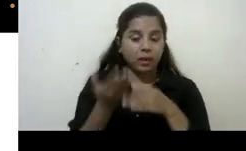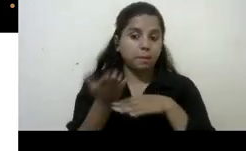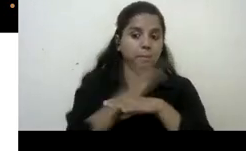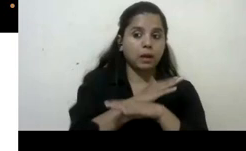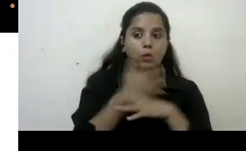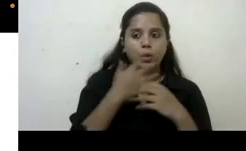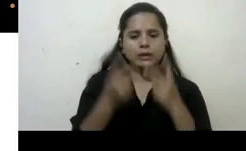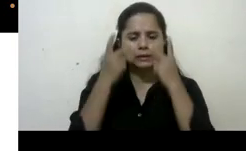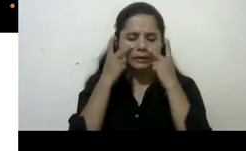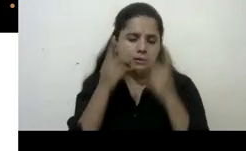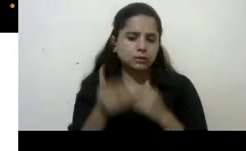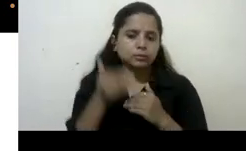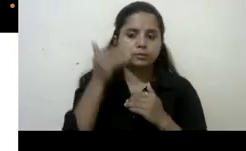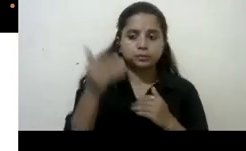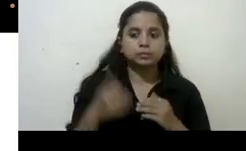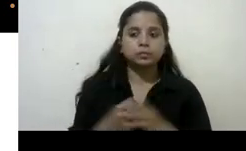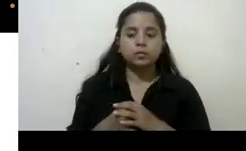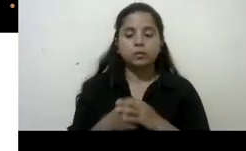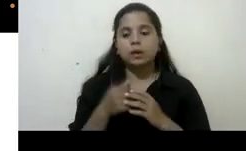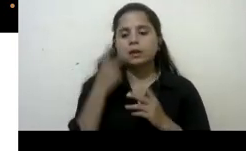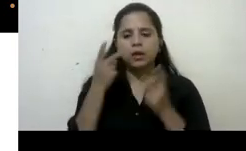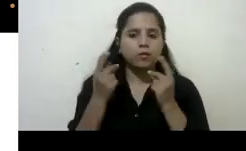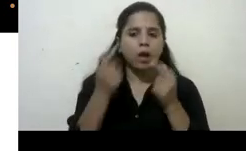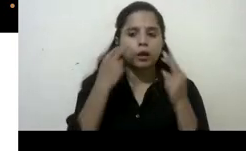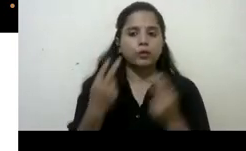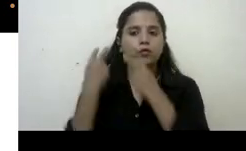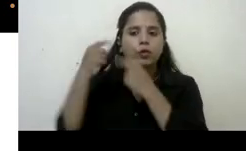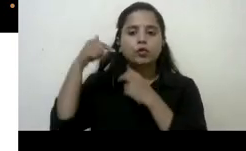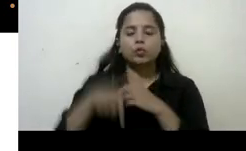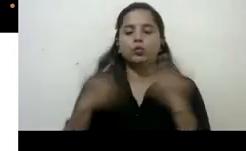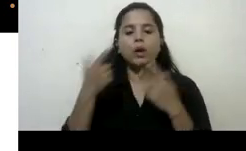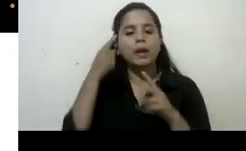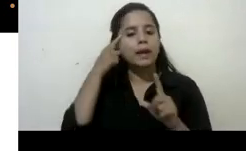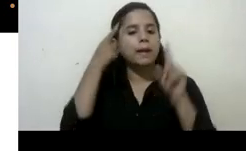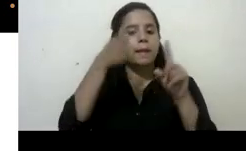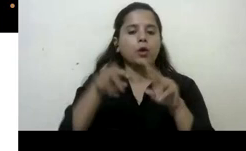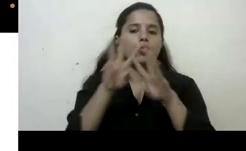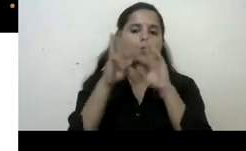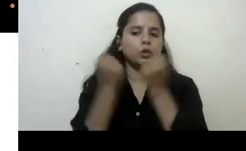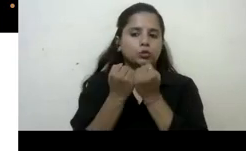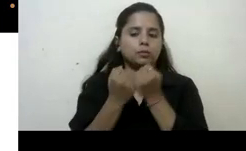let's take a moment to take a quick review of today's objectives of the workshop.